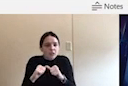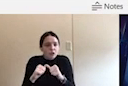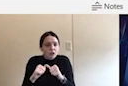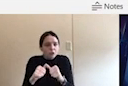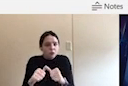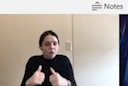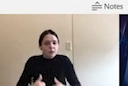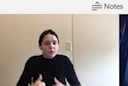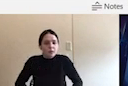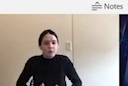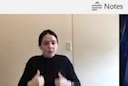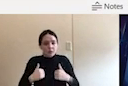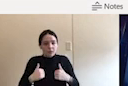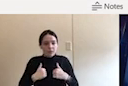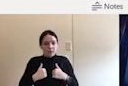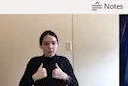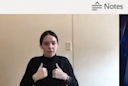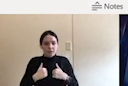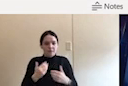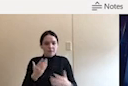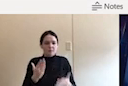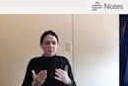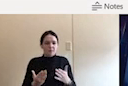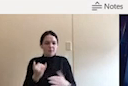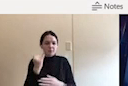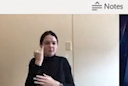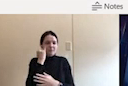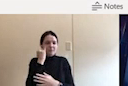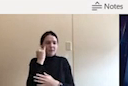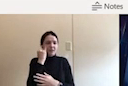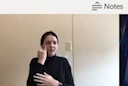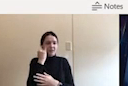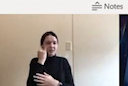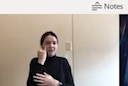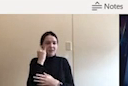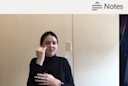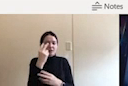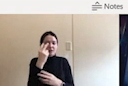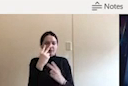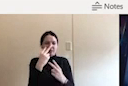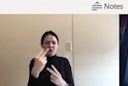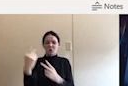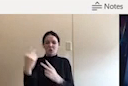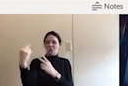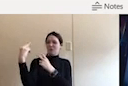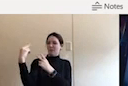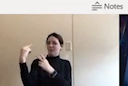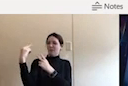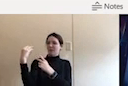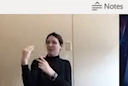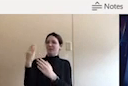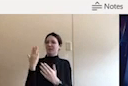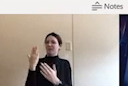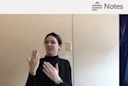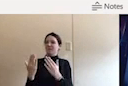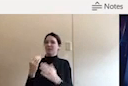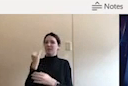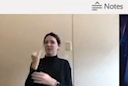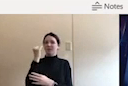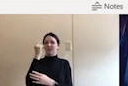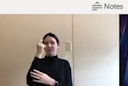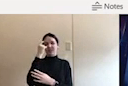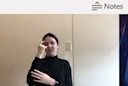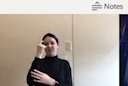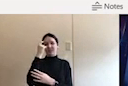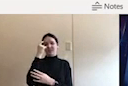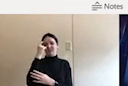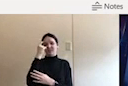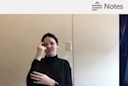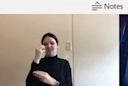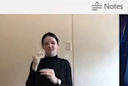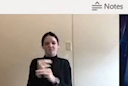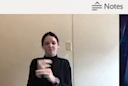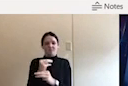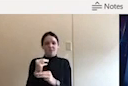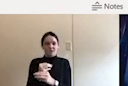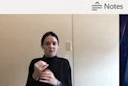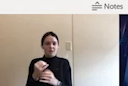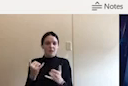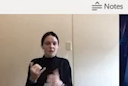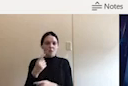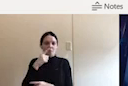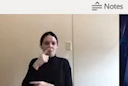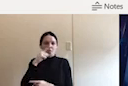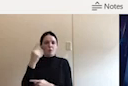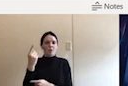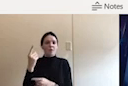that situation, instead of going, oh, you just killed this by bringing in the math, they're like, oh, now I see how that works.